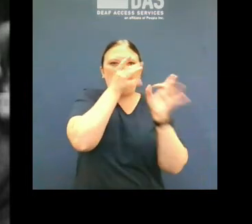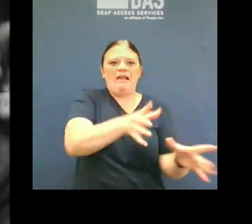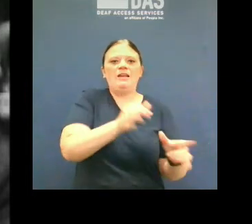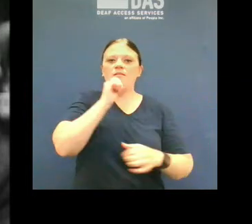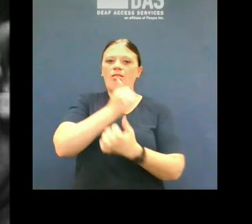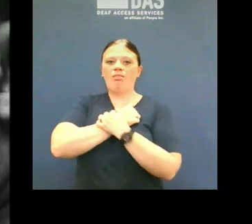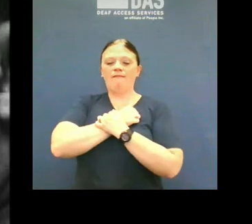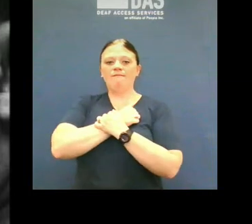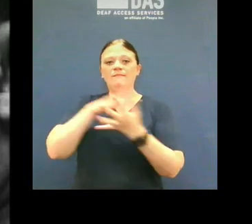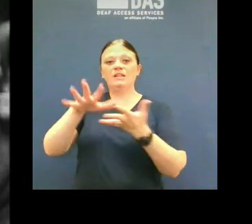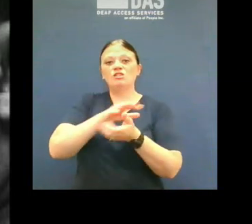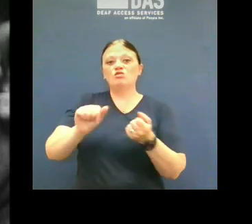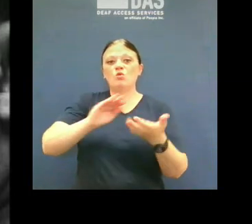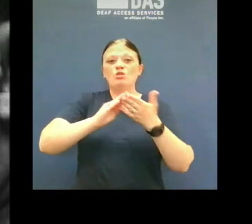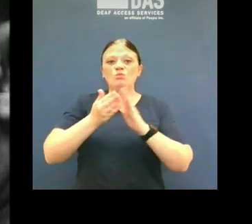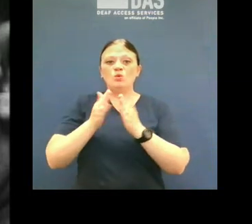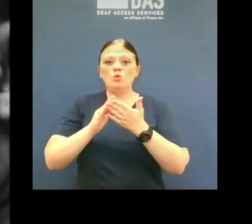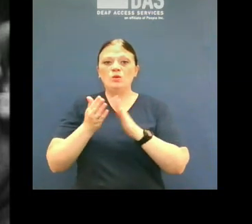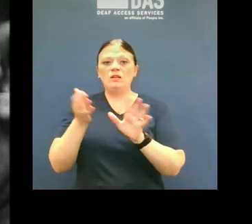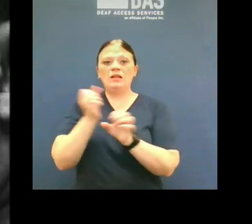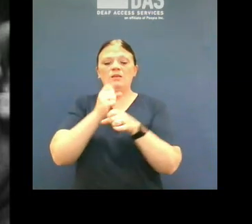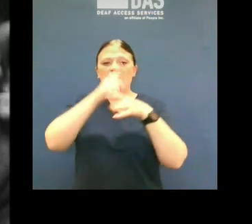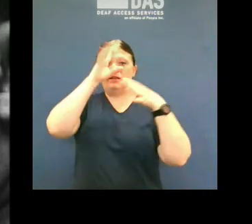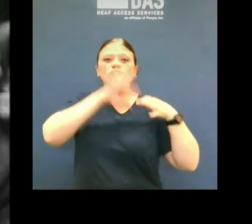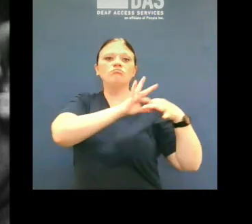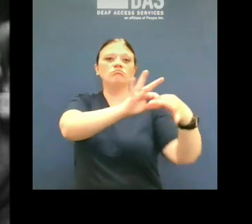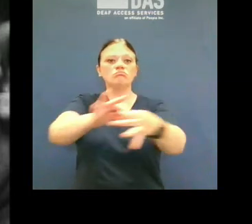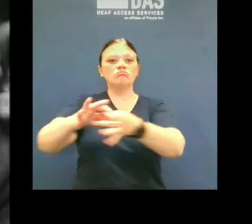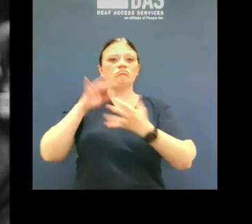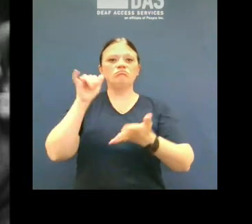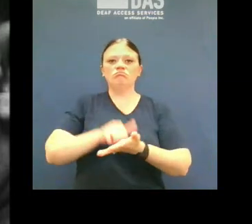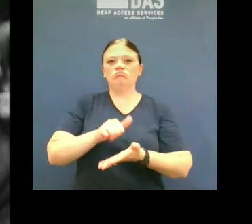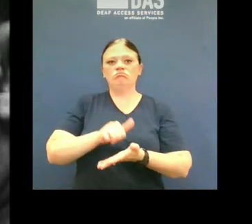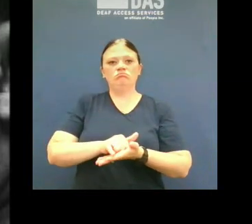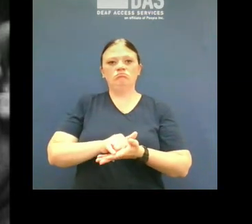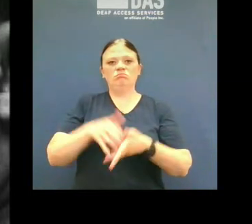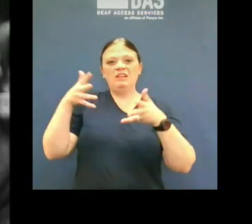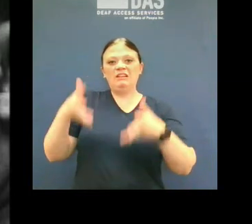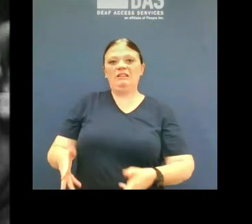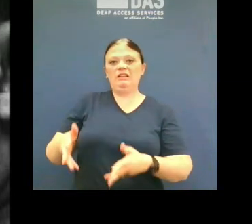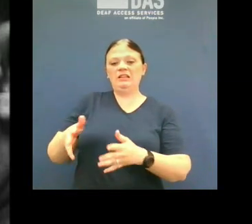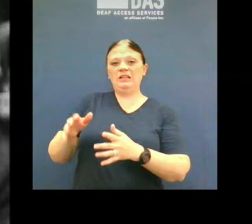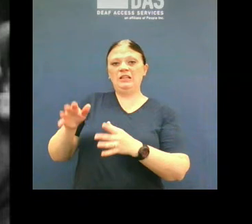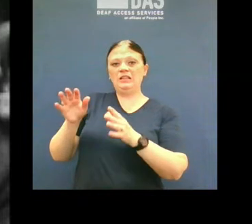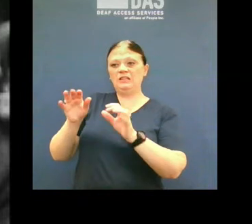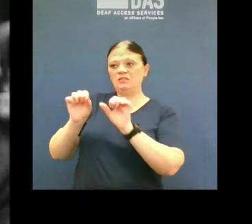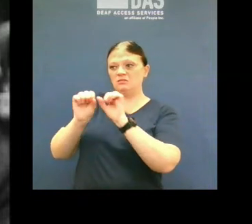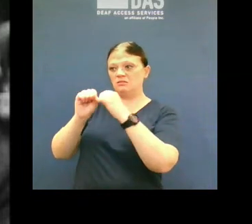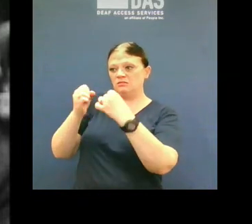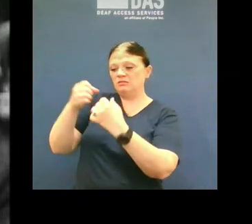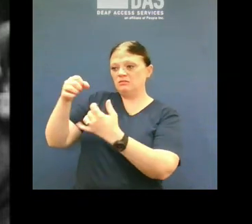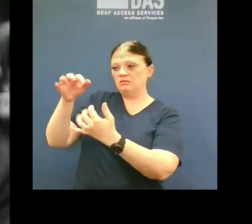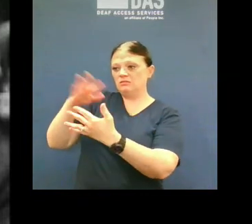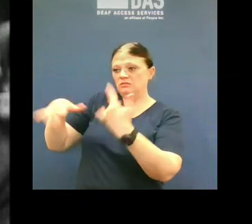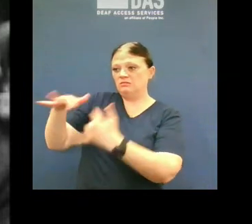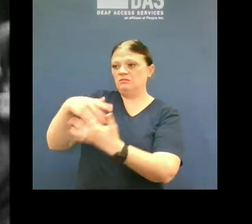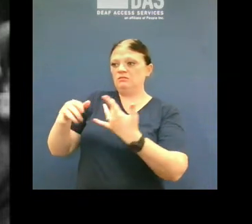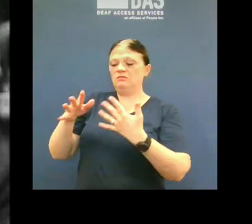It destroys community and makes brotherhood impossible. It leaves society in monologue rather than